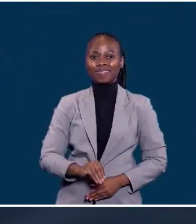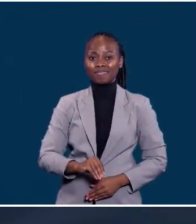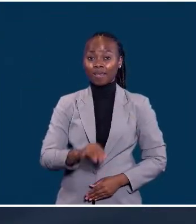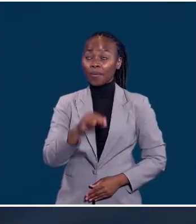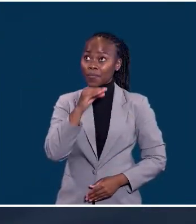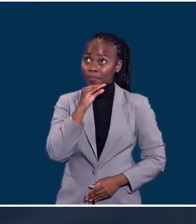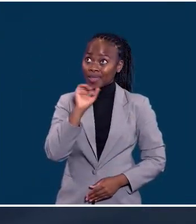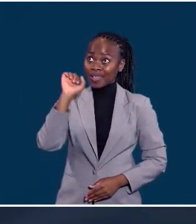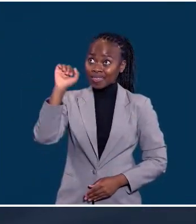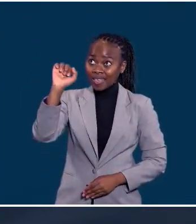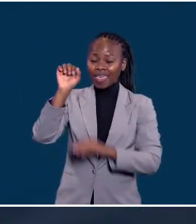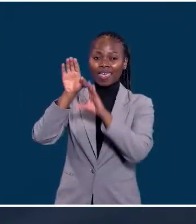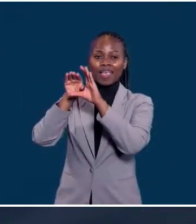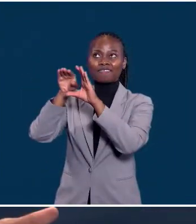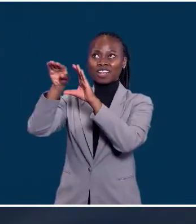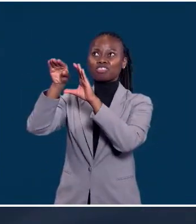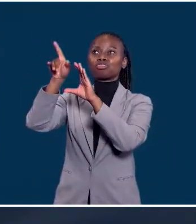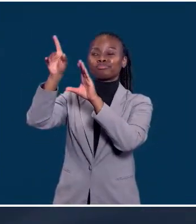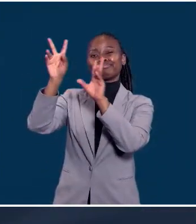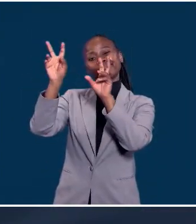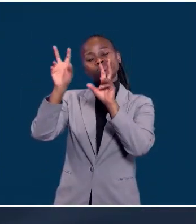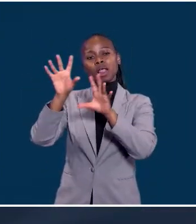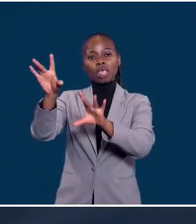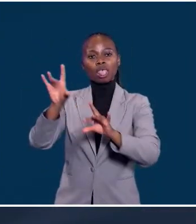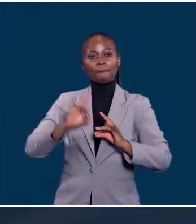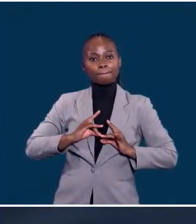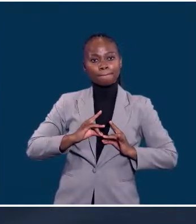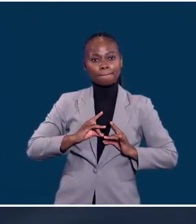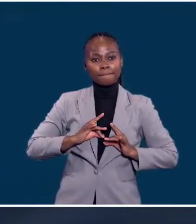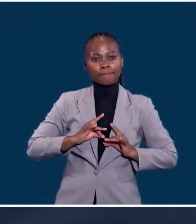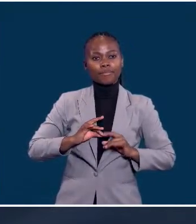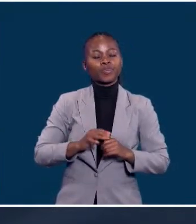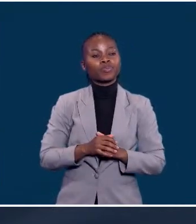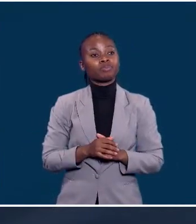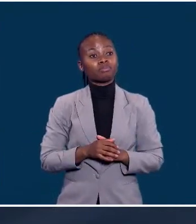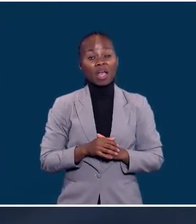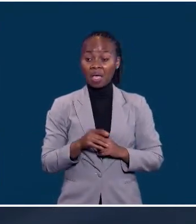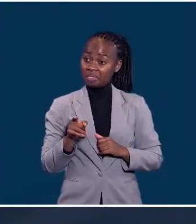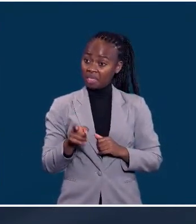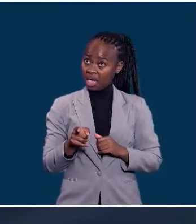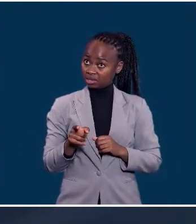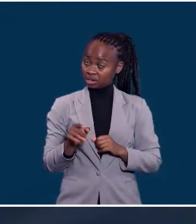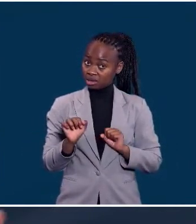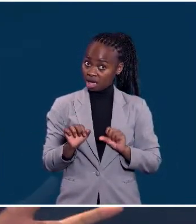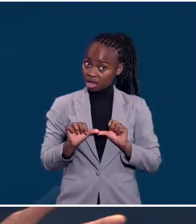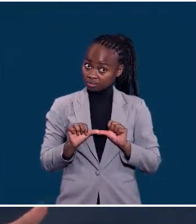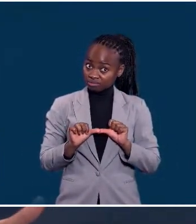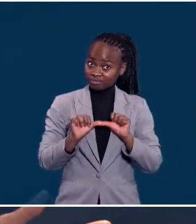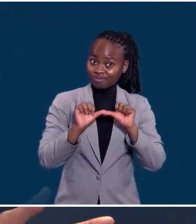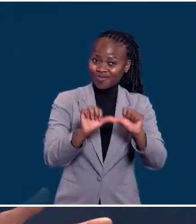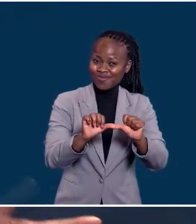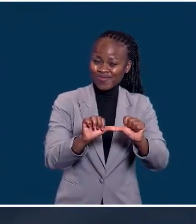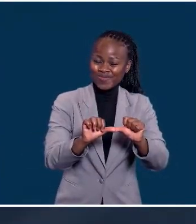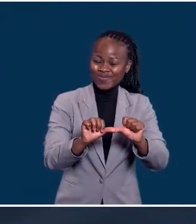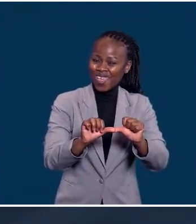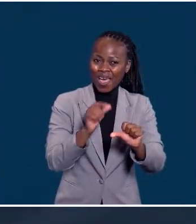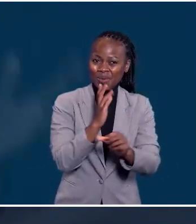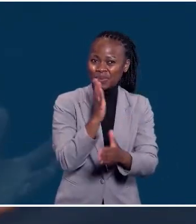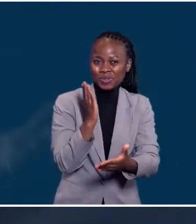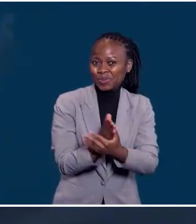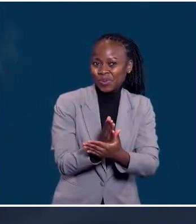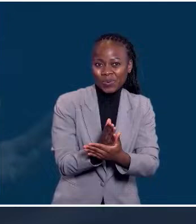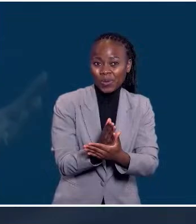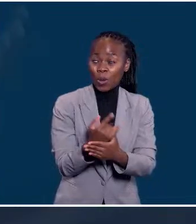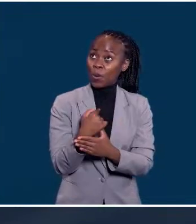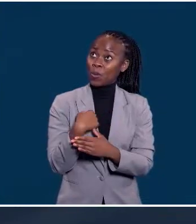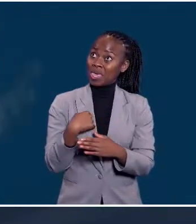inflation. Is that a sustainable model? Not sure. We just can't be Chinese. It's a